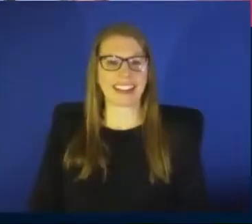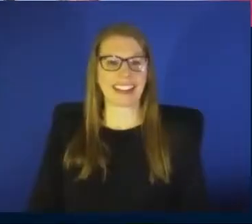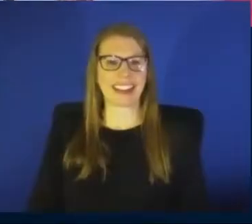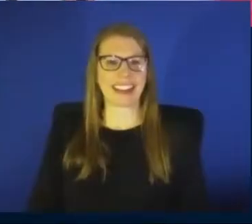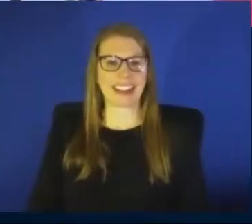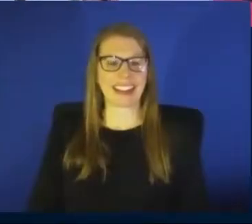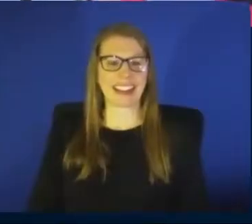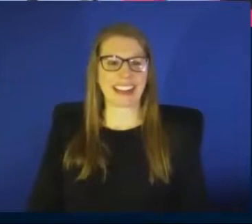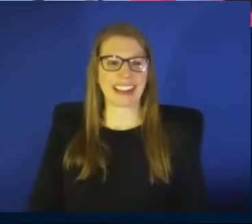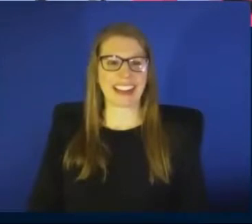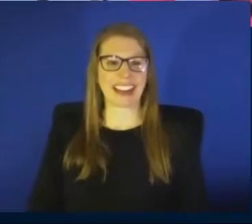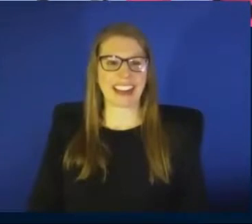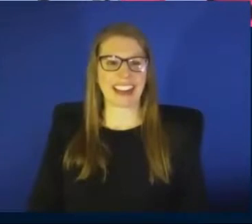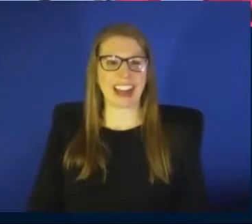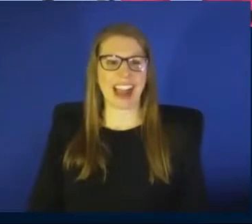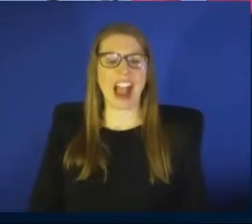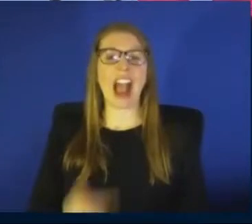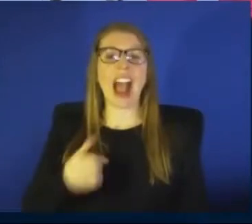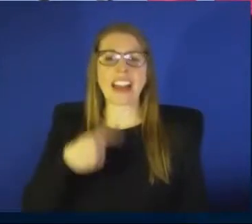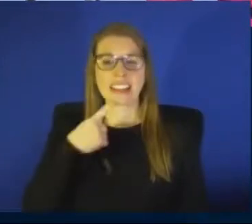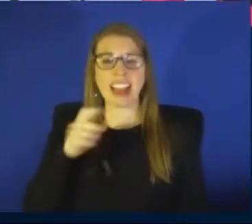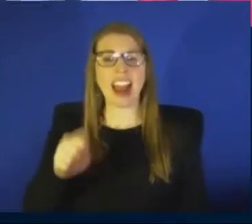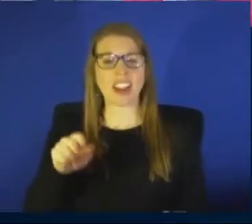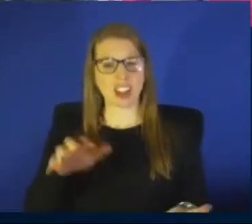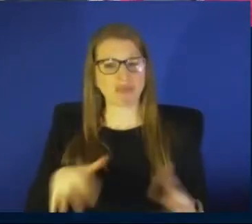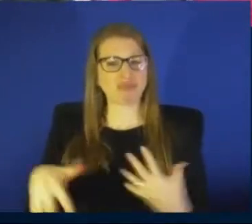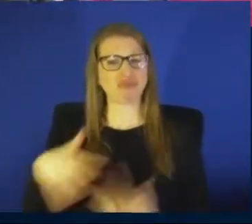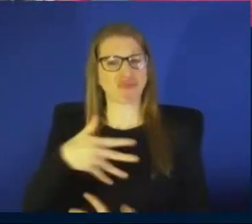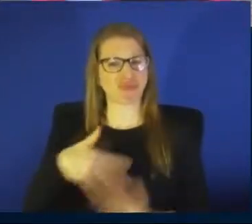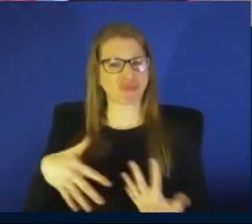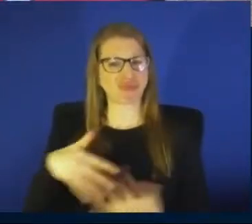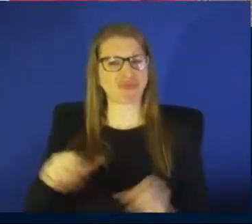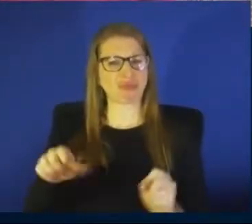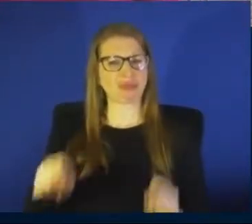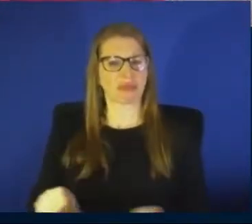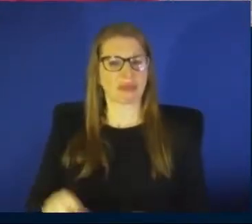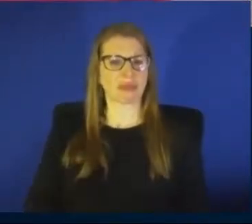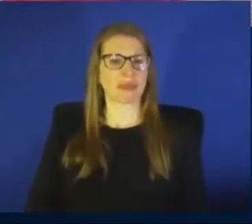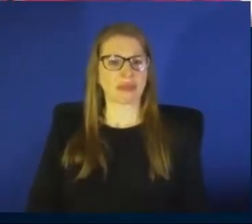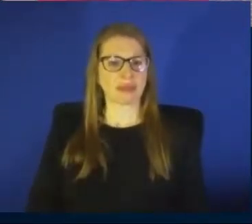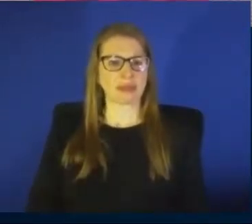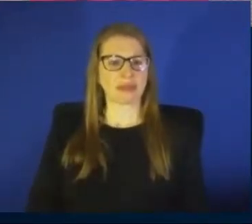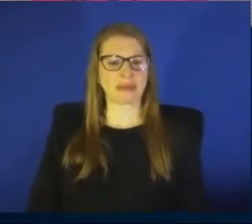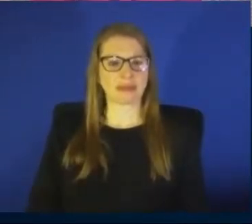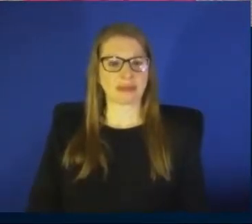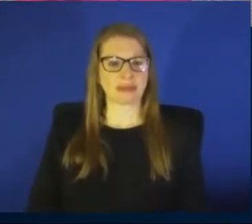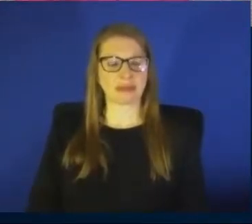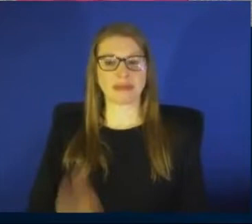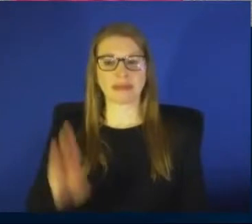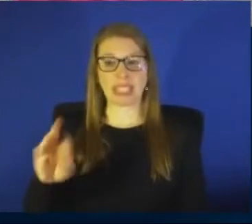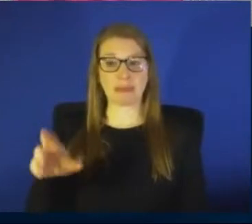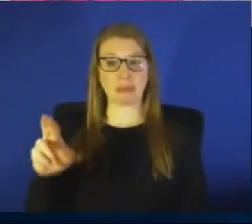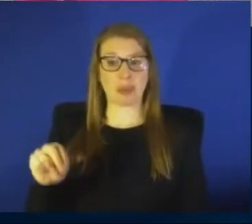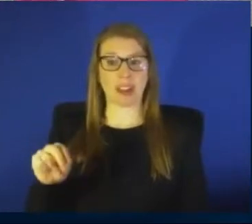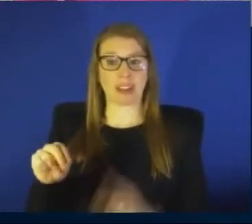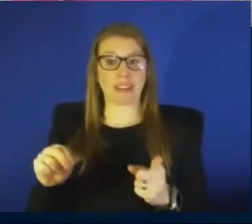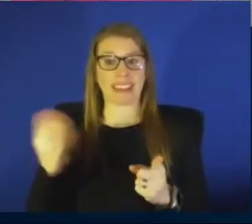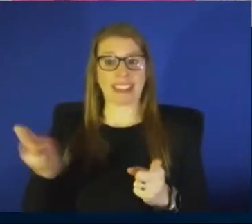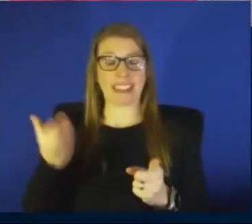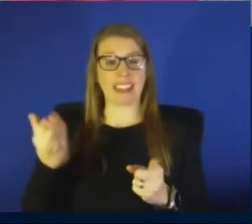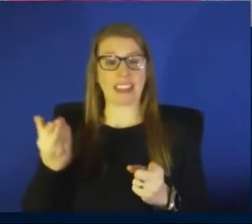I could hang. I said I could hang. And so You Ryan can. Sloop, he's the director of the program out here. How did I do? That looked great. That was